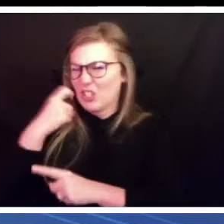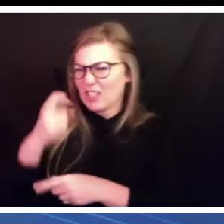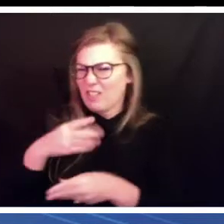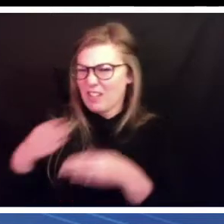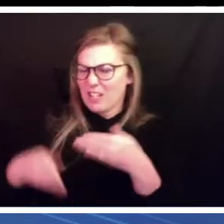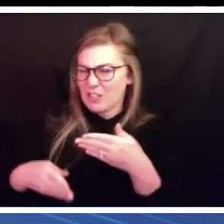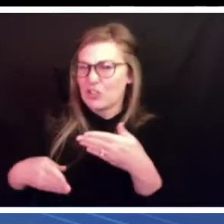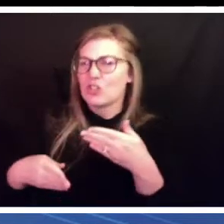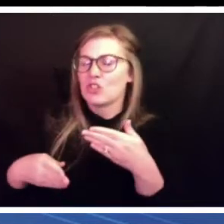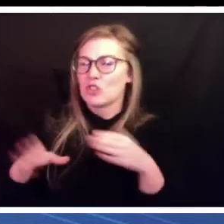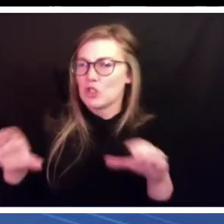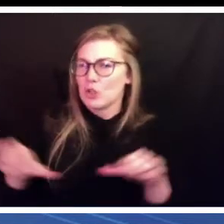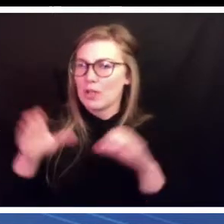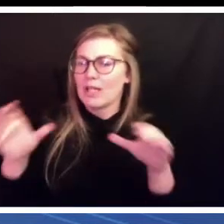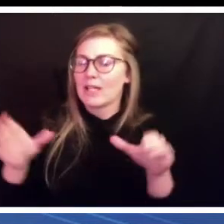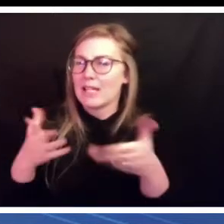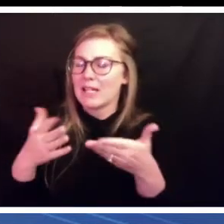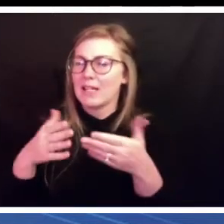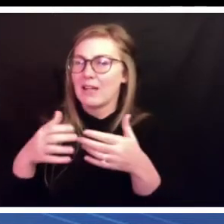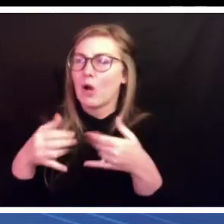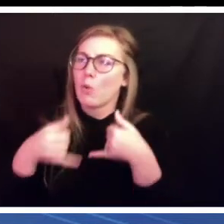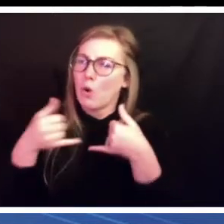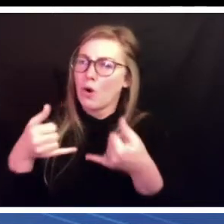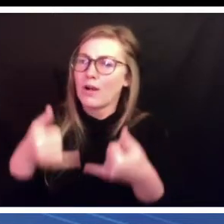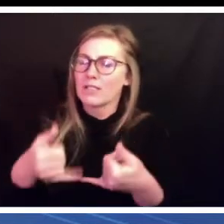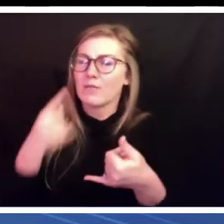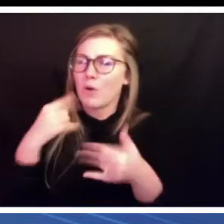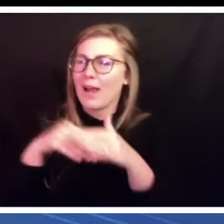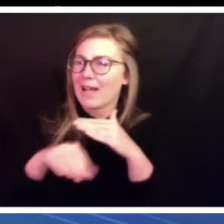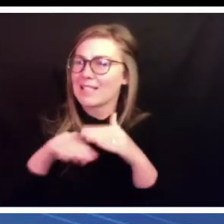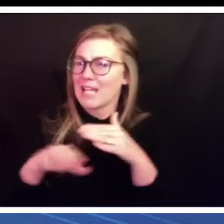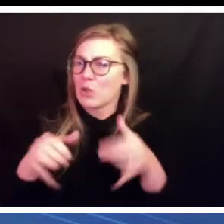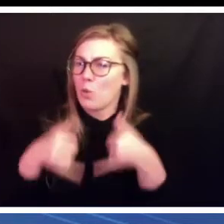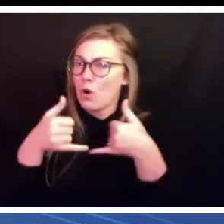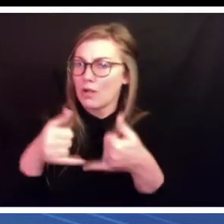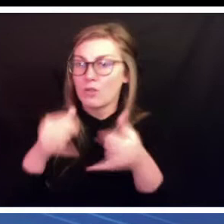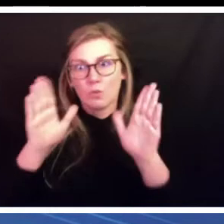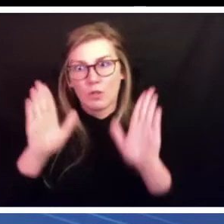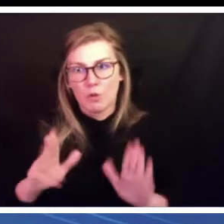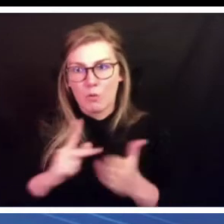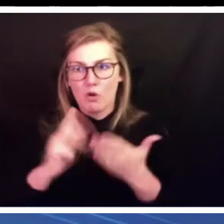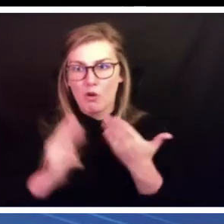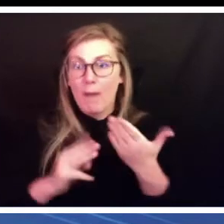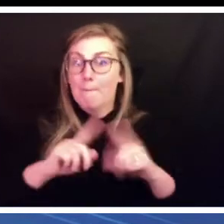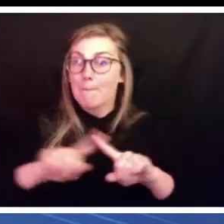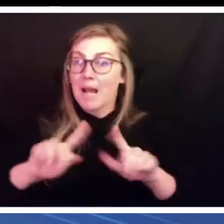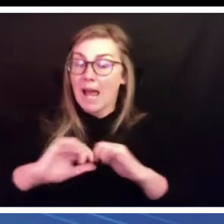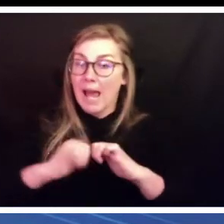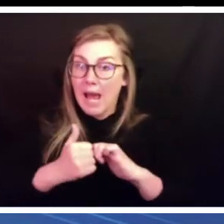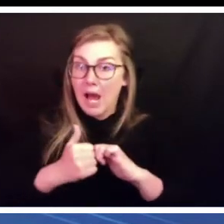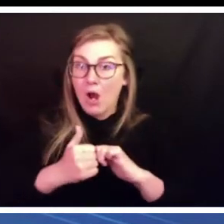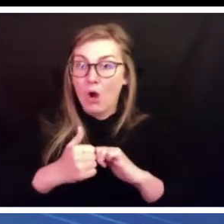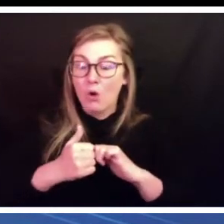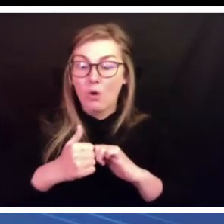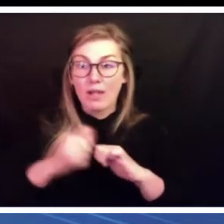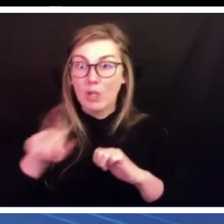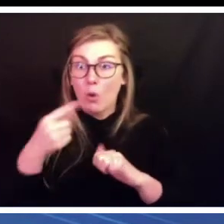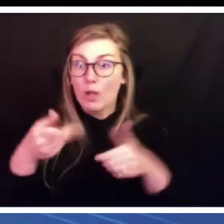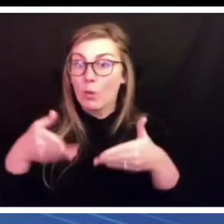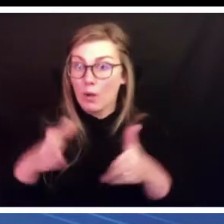wonderful program. And the only way that we could do this is do open audio description. Um,